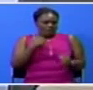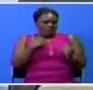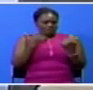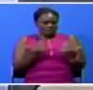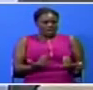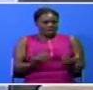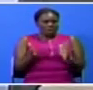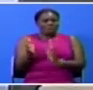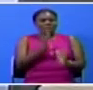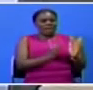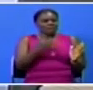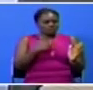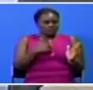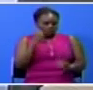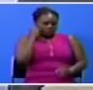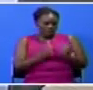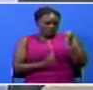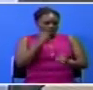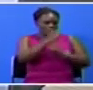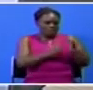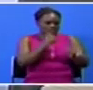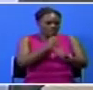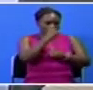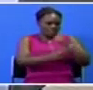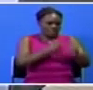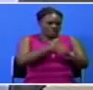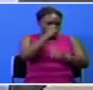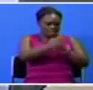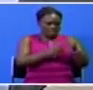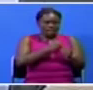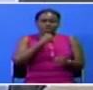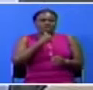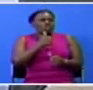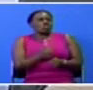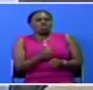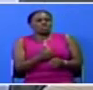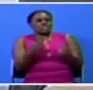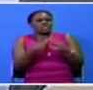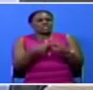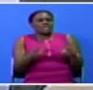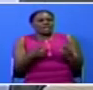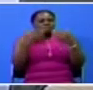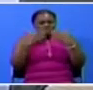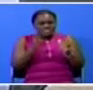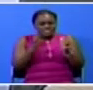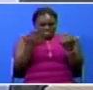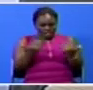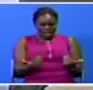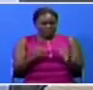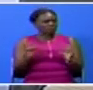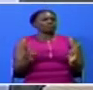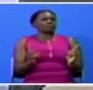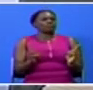but the plan is to have a marathon on an annual basis. So this is not something that will start and end only in this